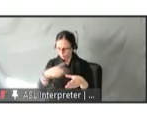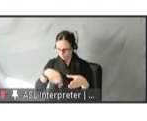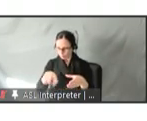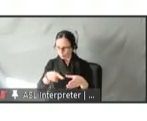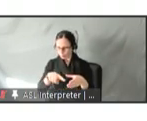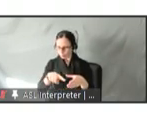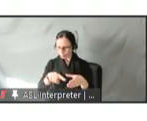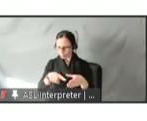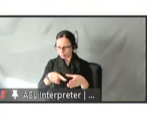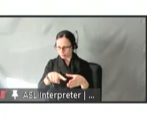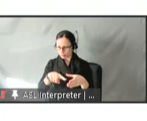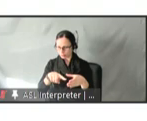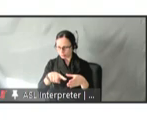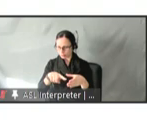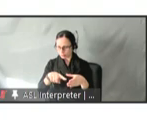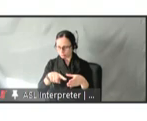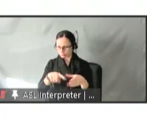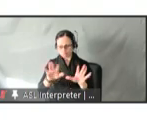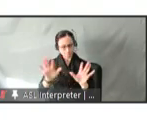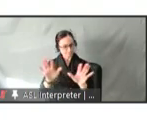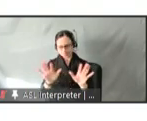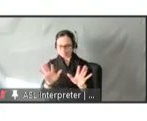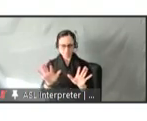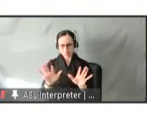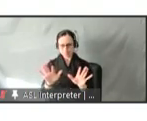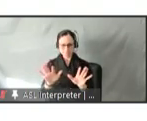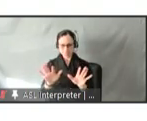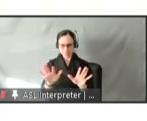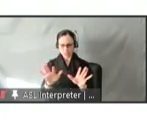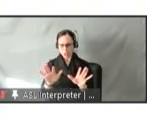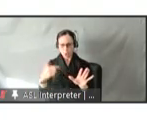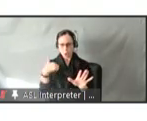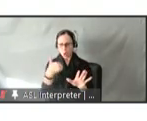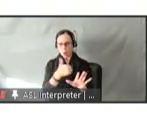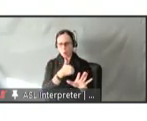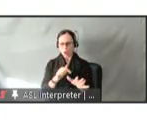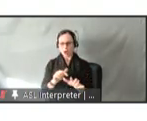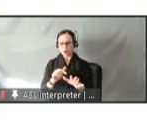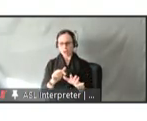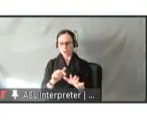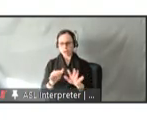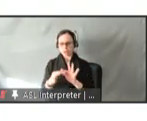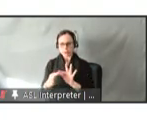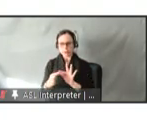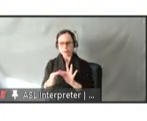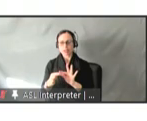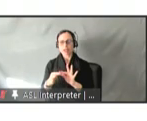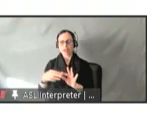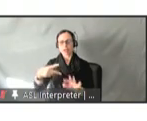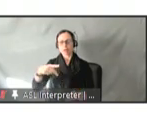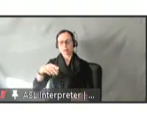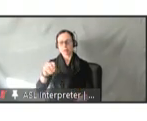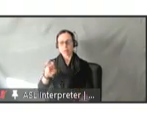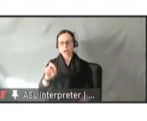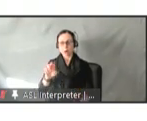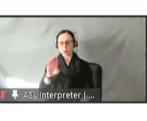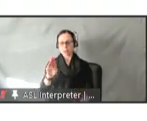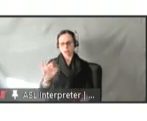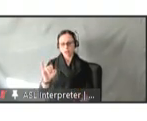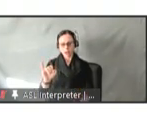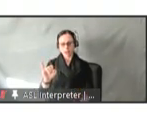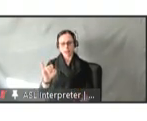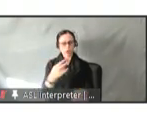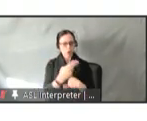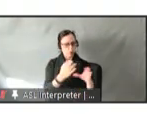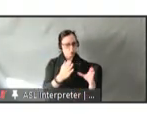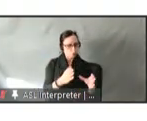for those that are using, now we're extending out to Power BI so that folks that have users of Power BI and